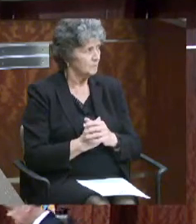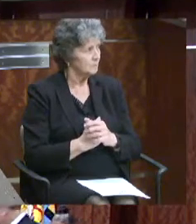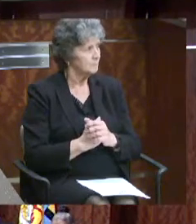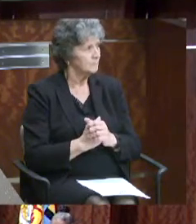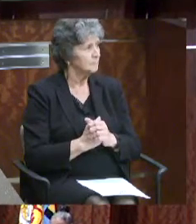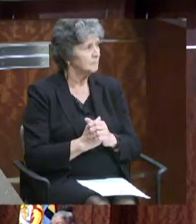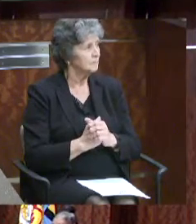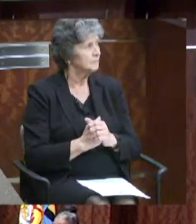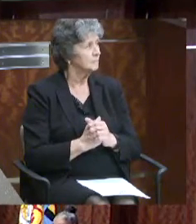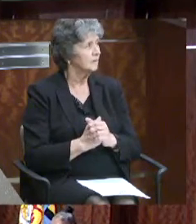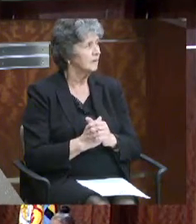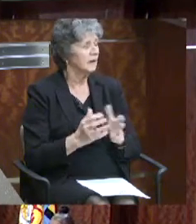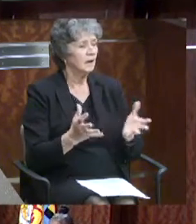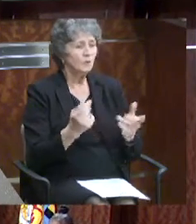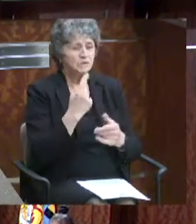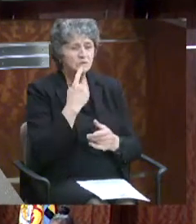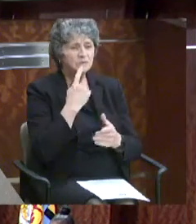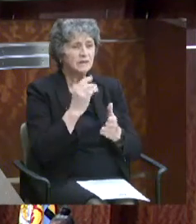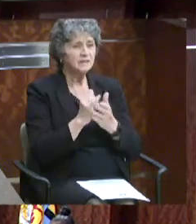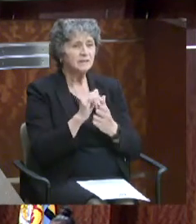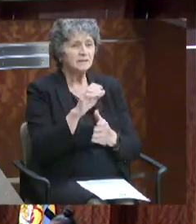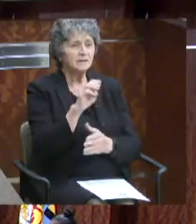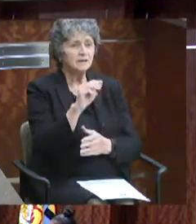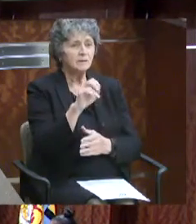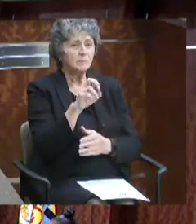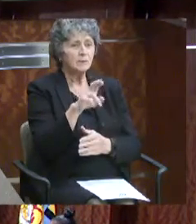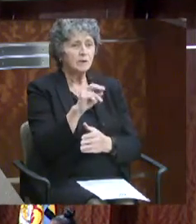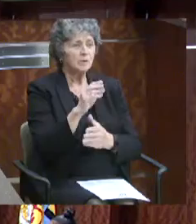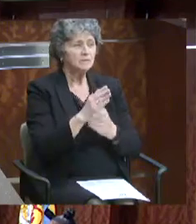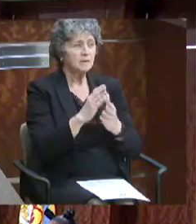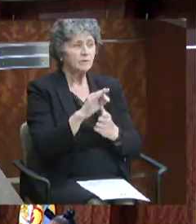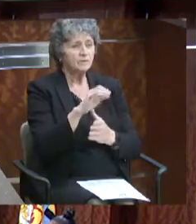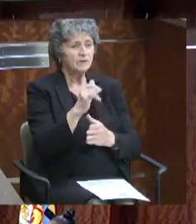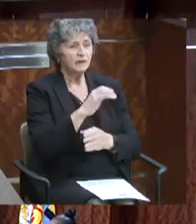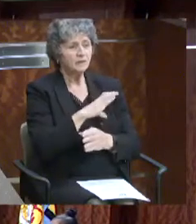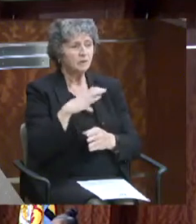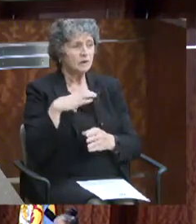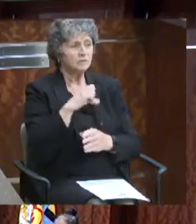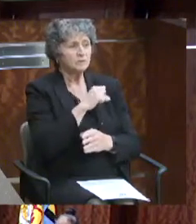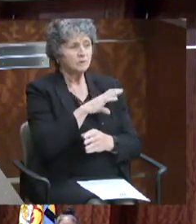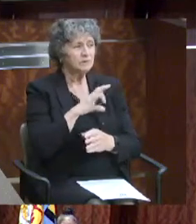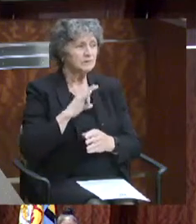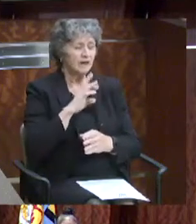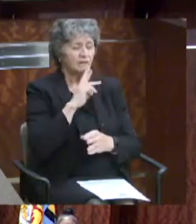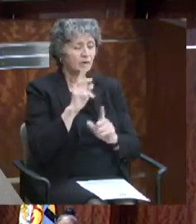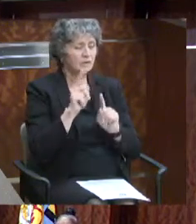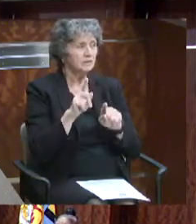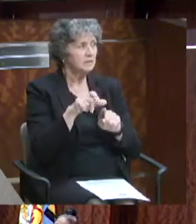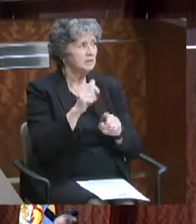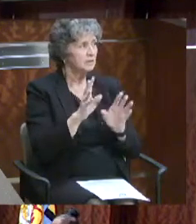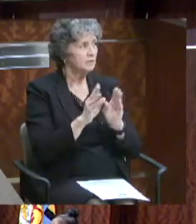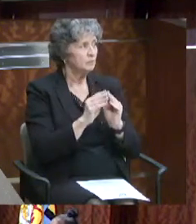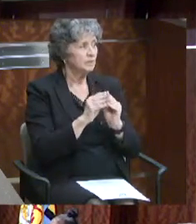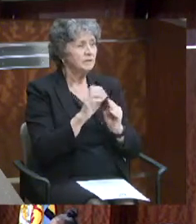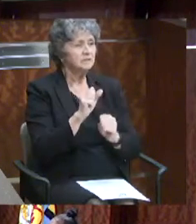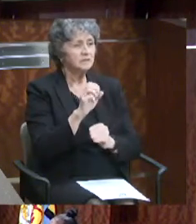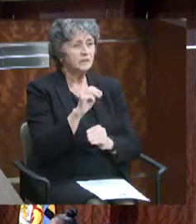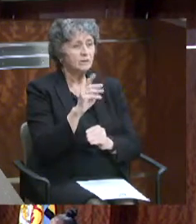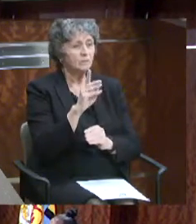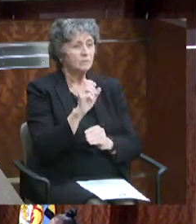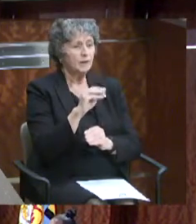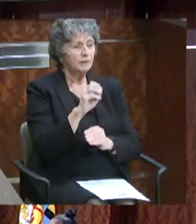Let me state for the record that the mayor and some of the other council and staff are at another meeting. So, Madam Clerk, call the